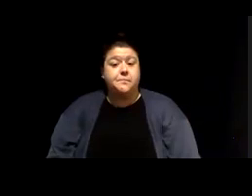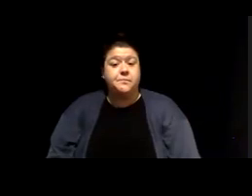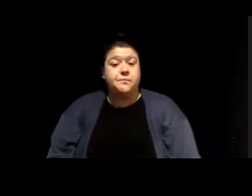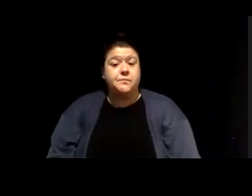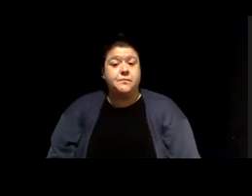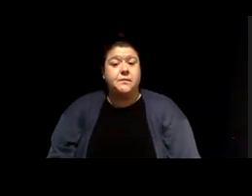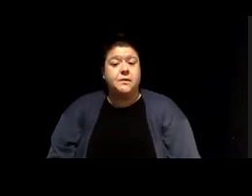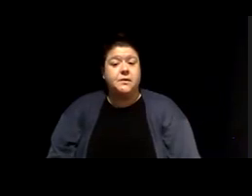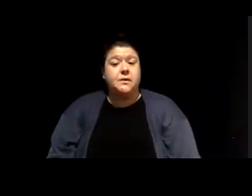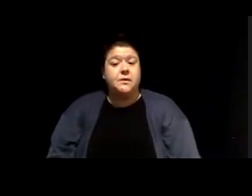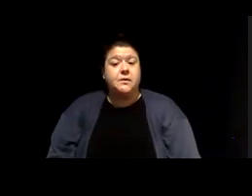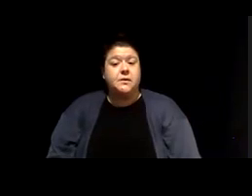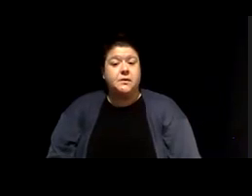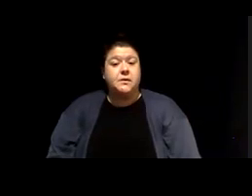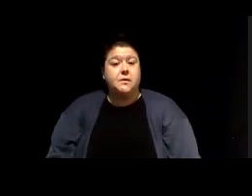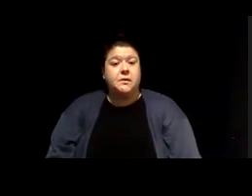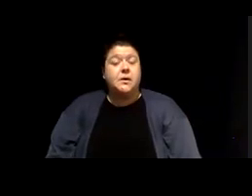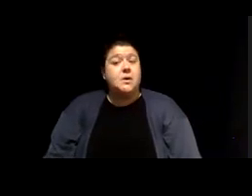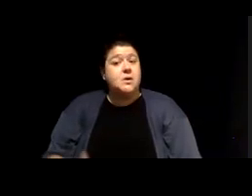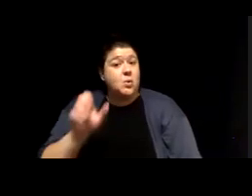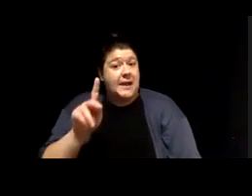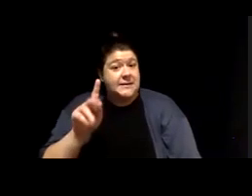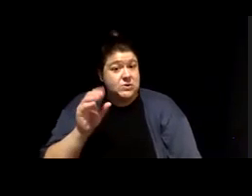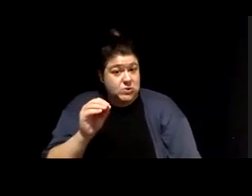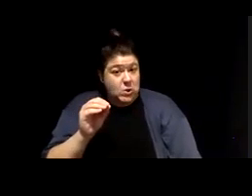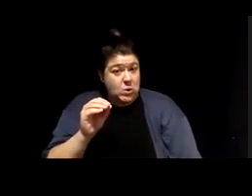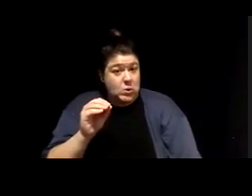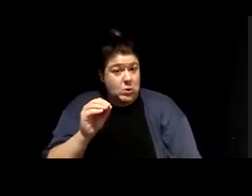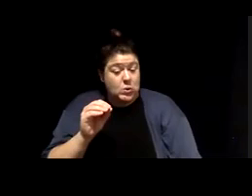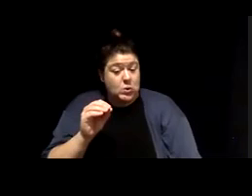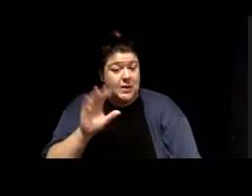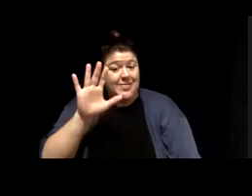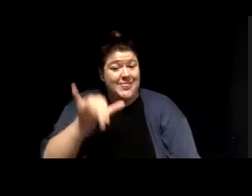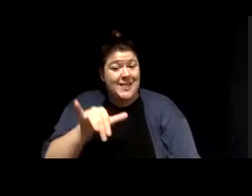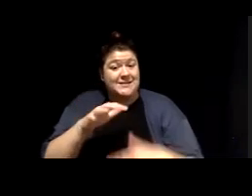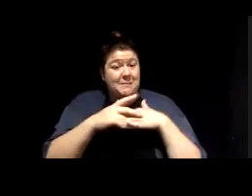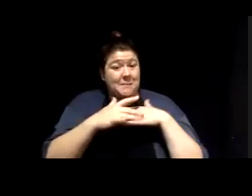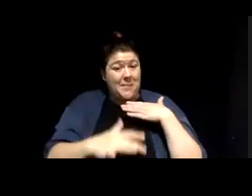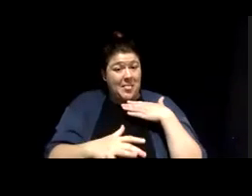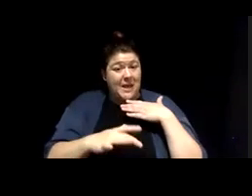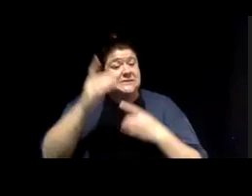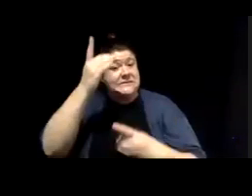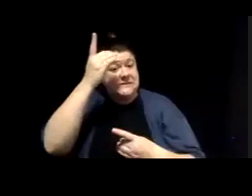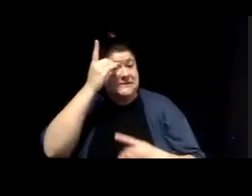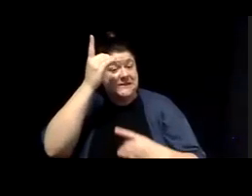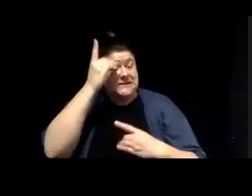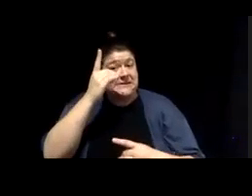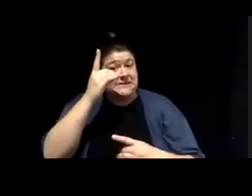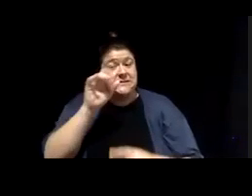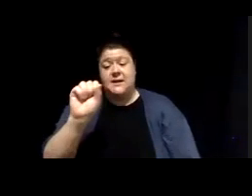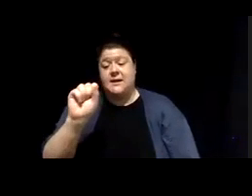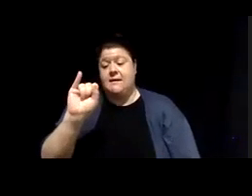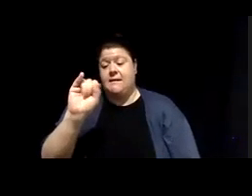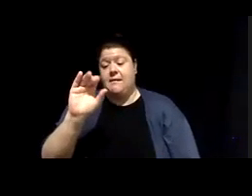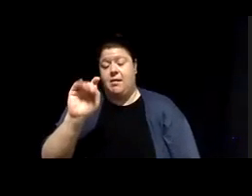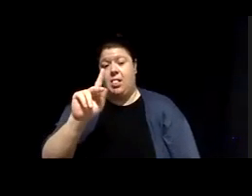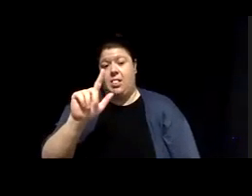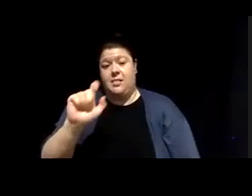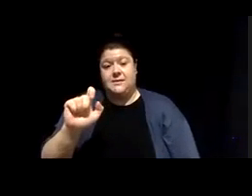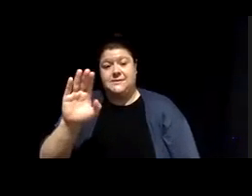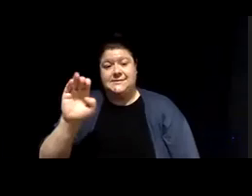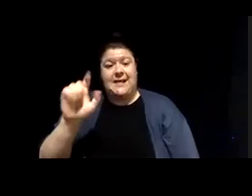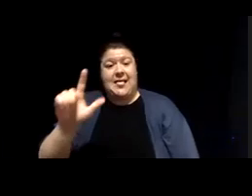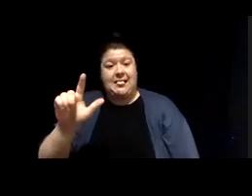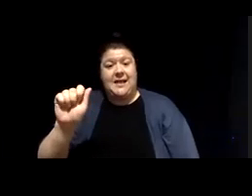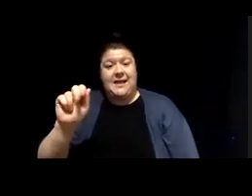body. Okay, so sickle cell anemia is another blood disorder, and where the